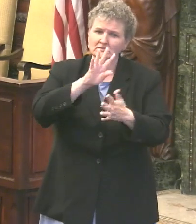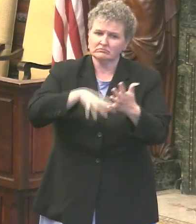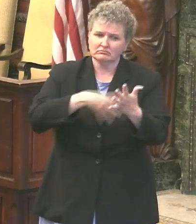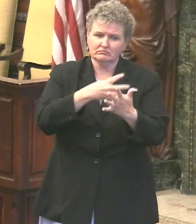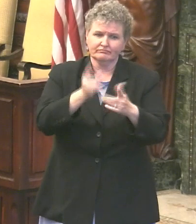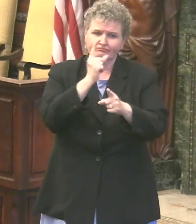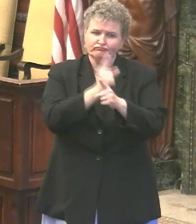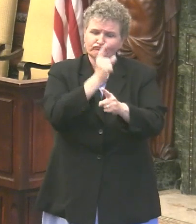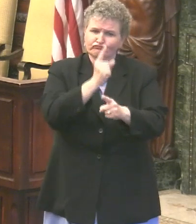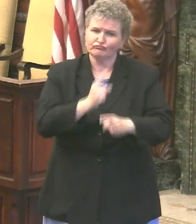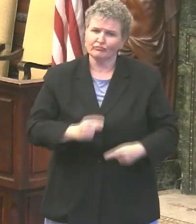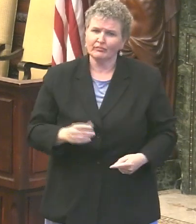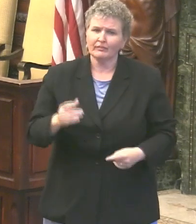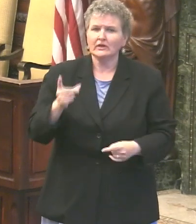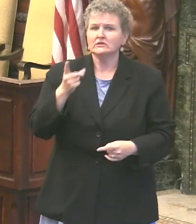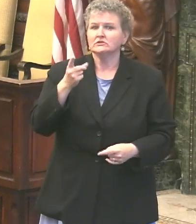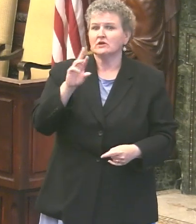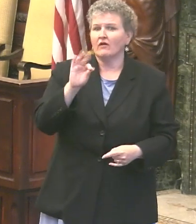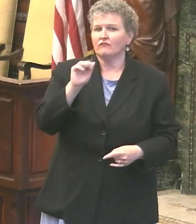for his update.